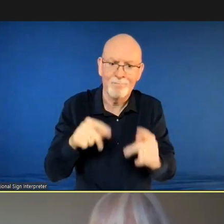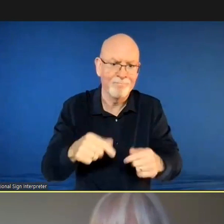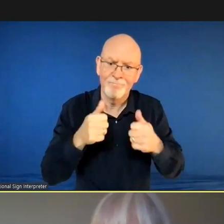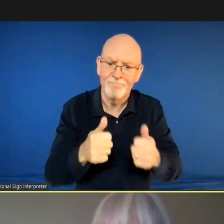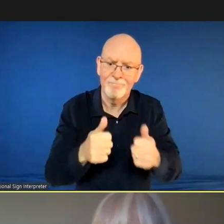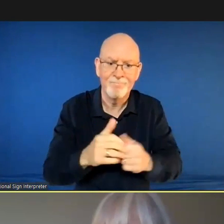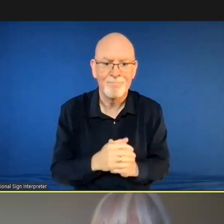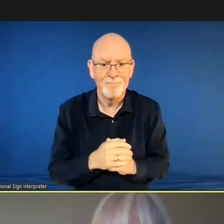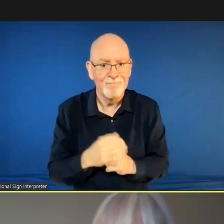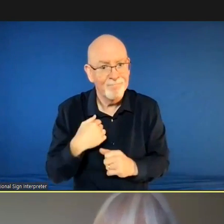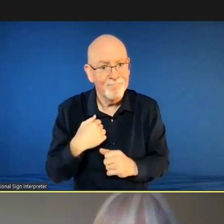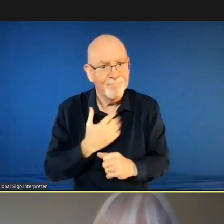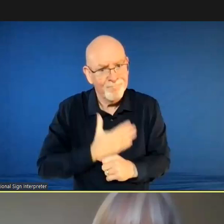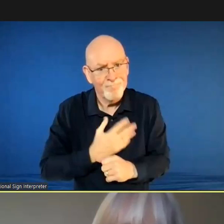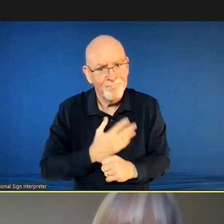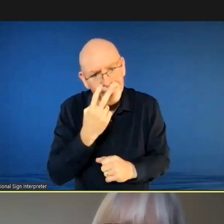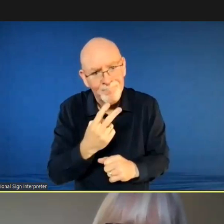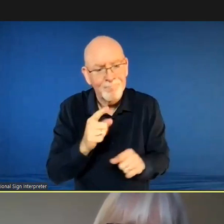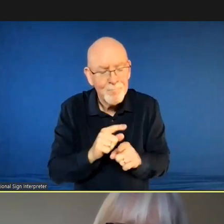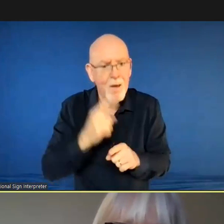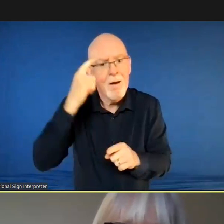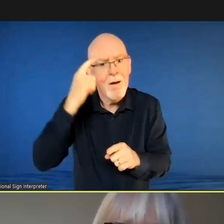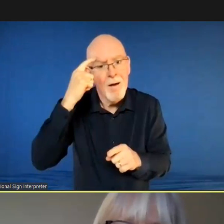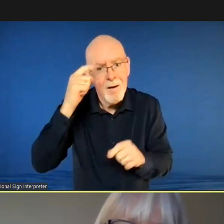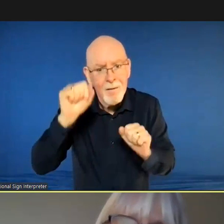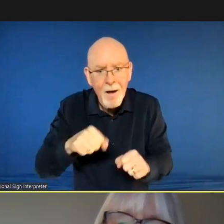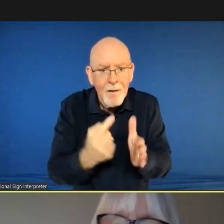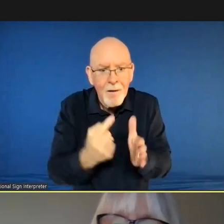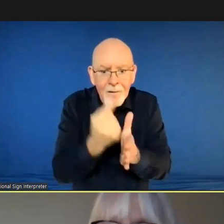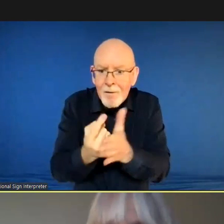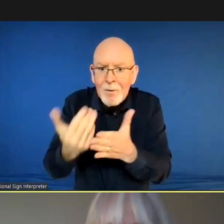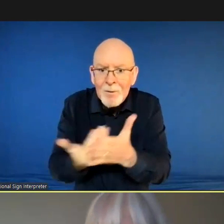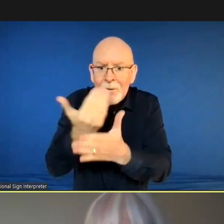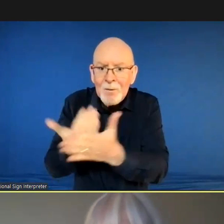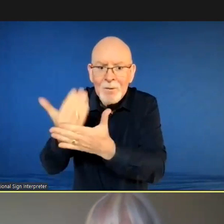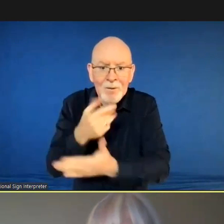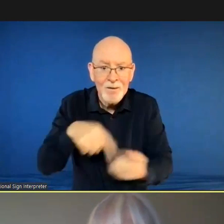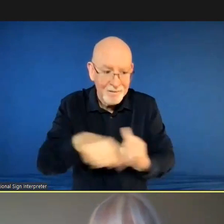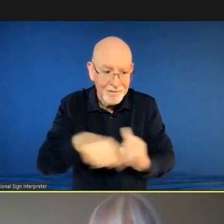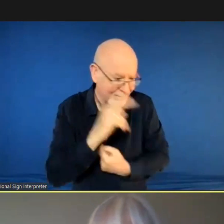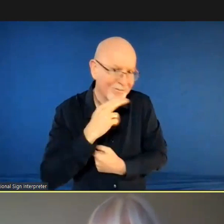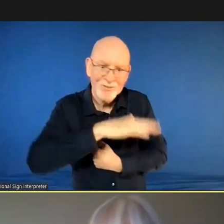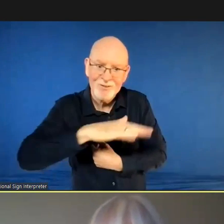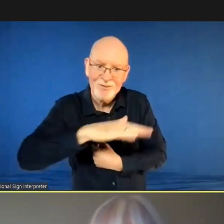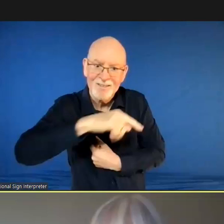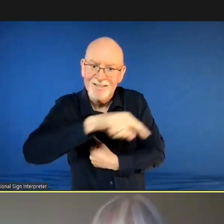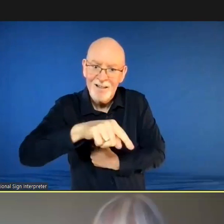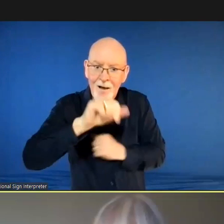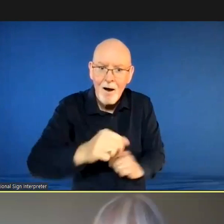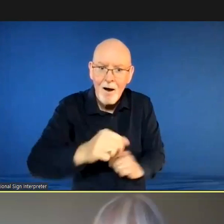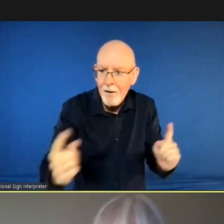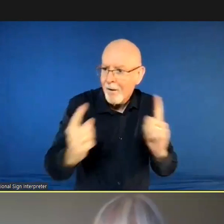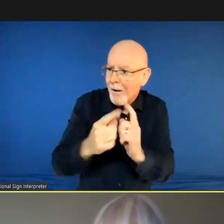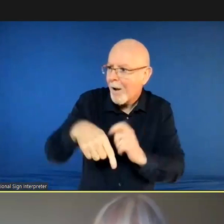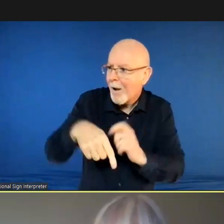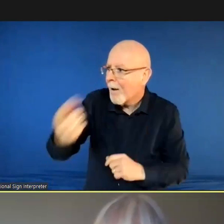meet other deaf children, so that they can actually learn to communicate with one another and move away from